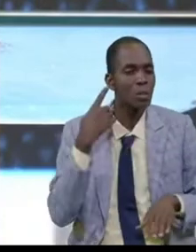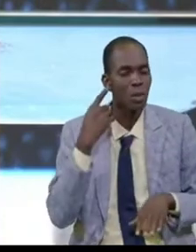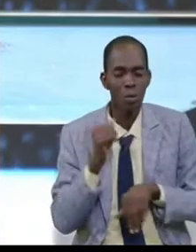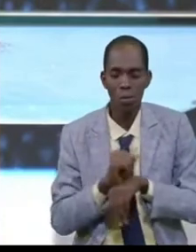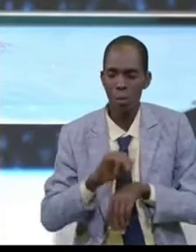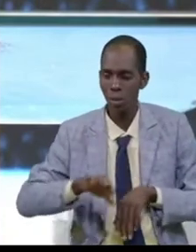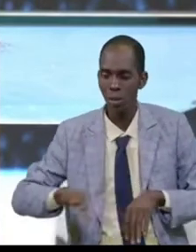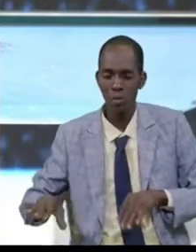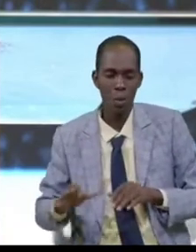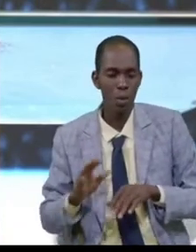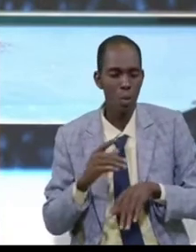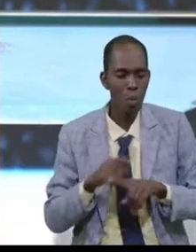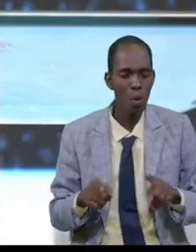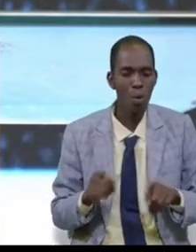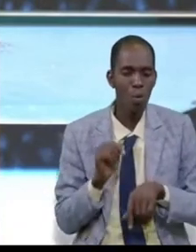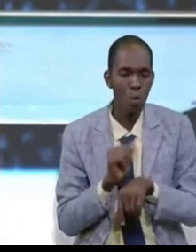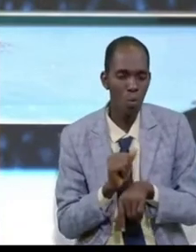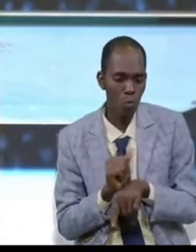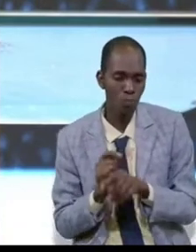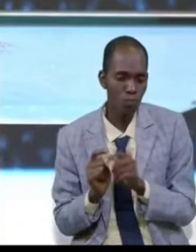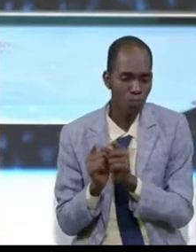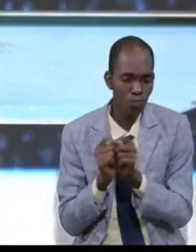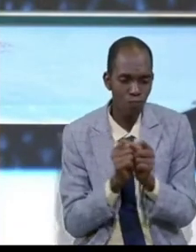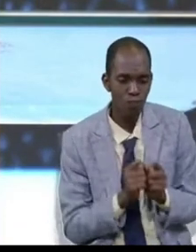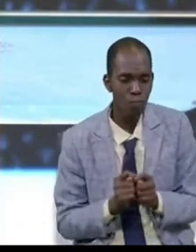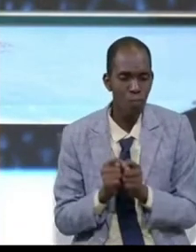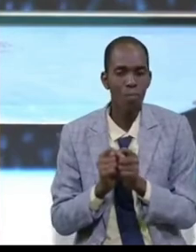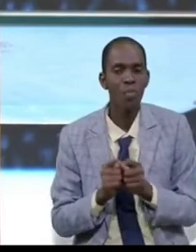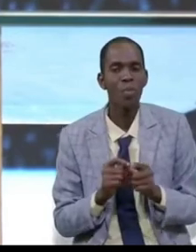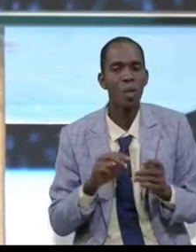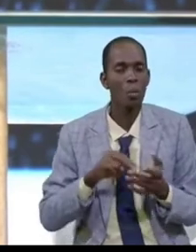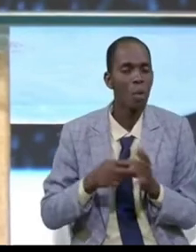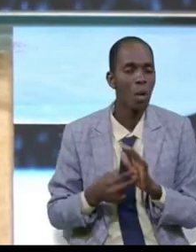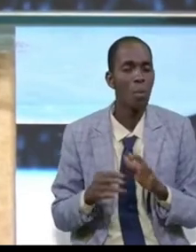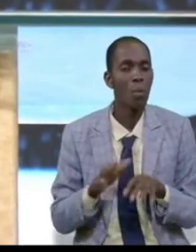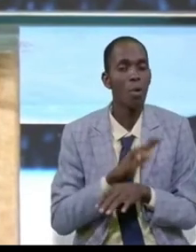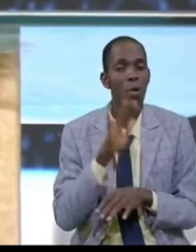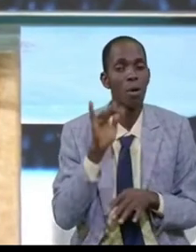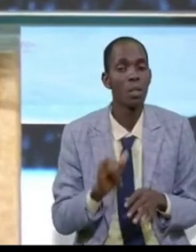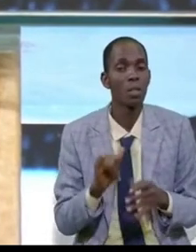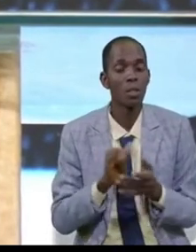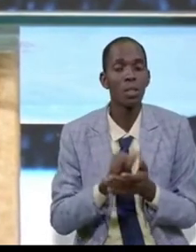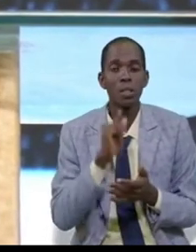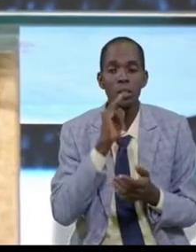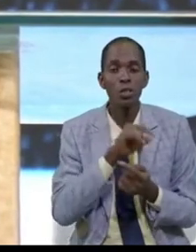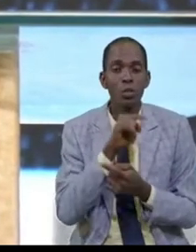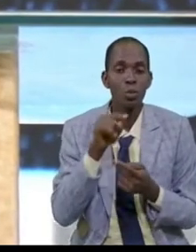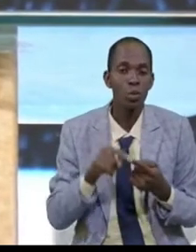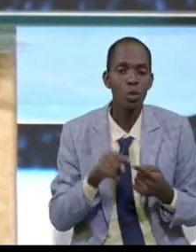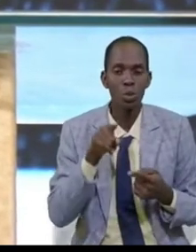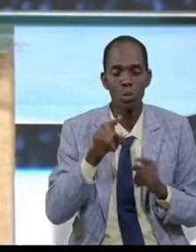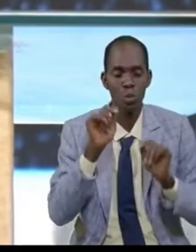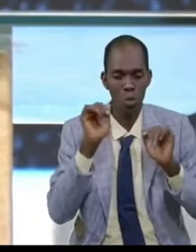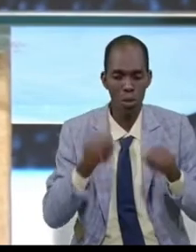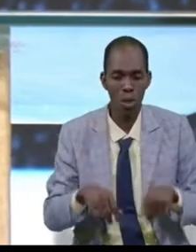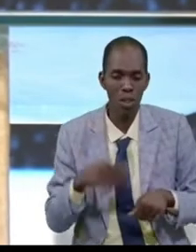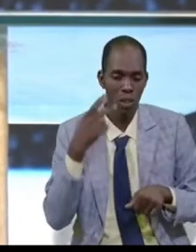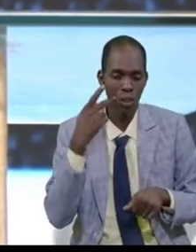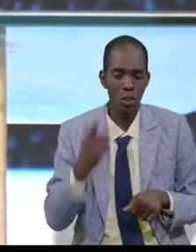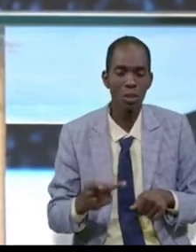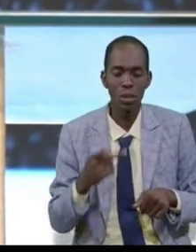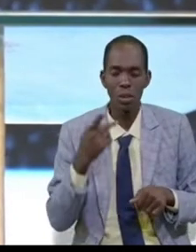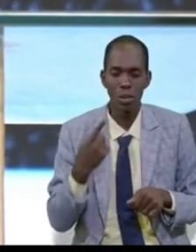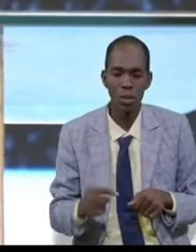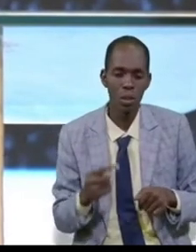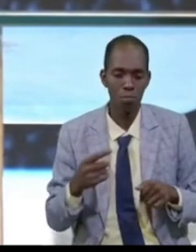unitedly, cooperatively, purposefully. That's when you have the whole body working properly. If